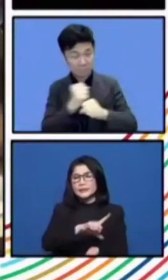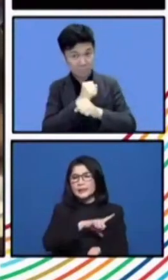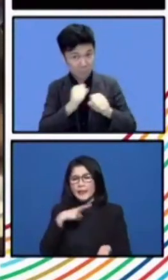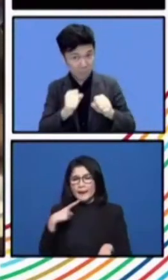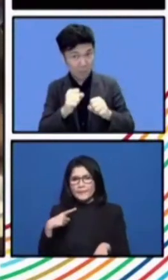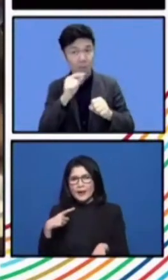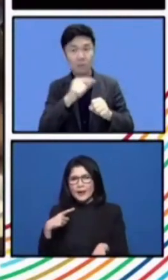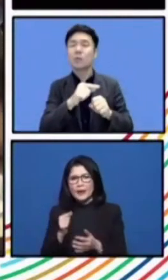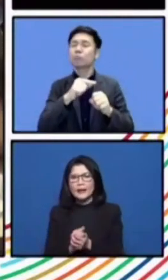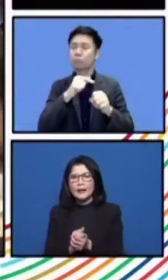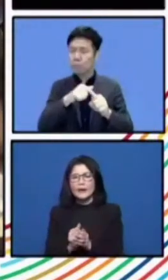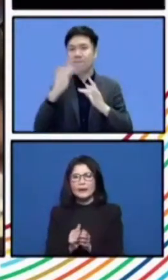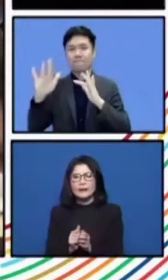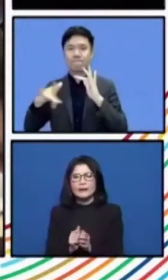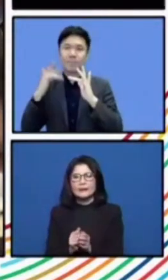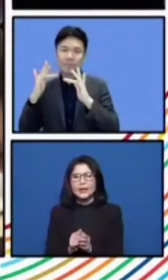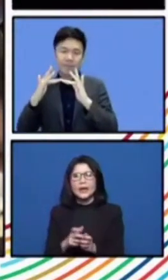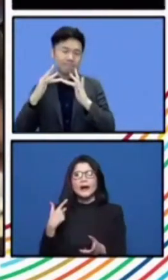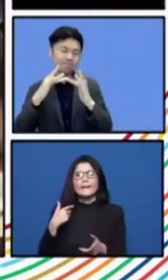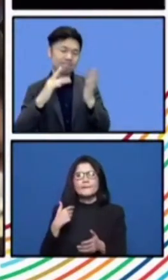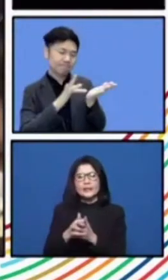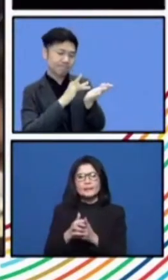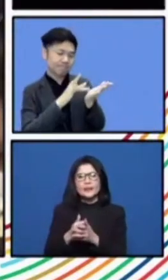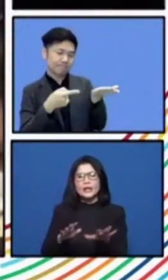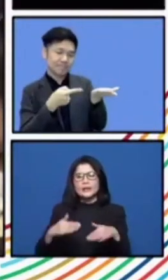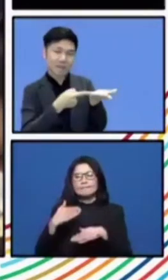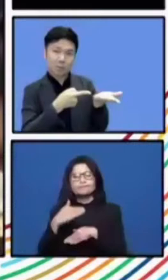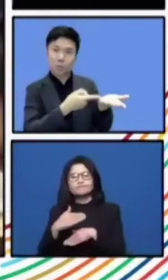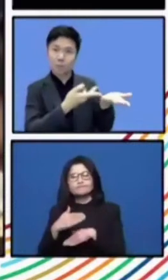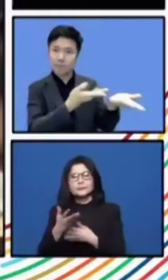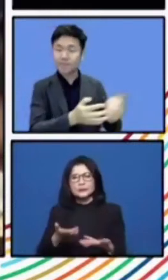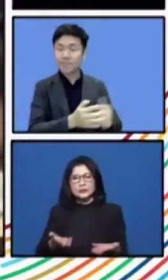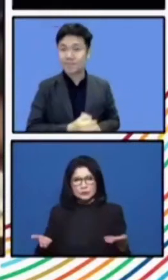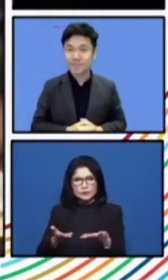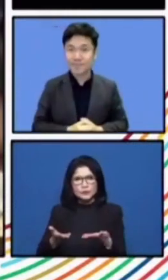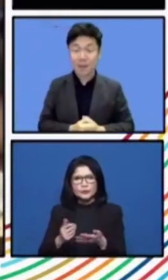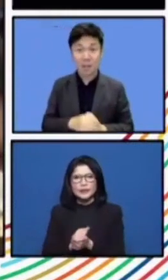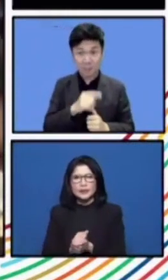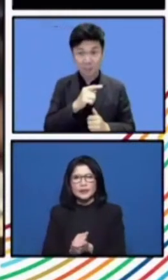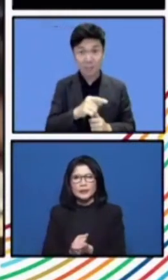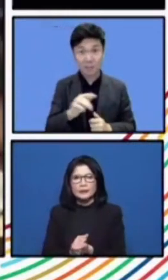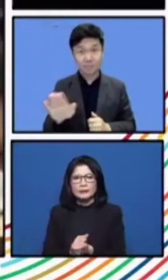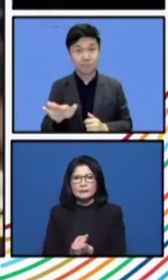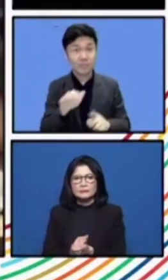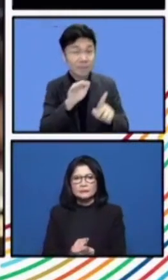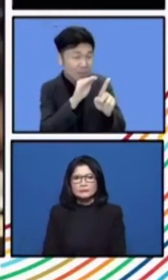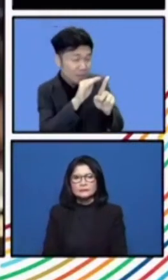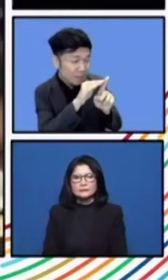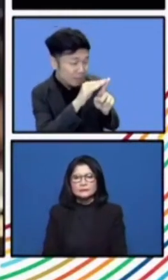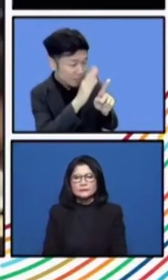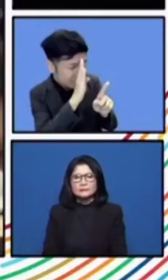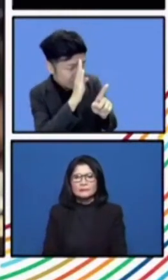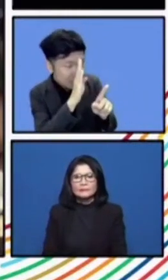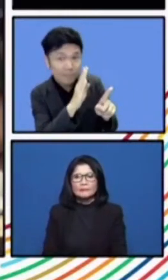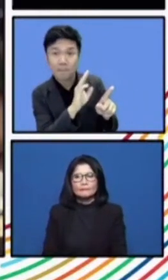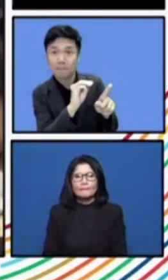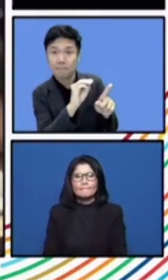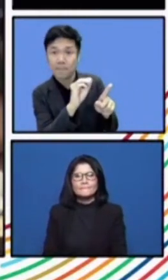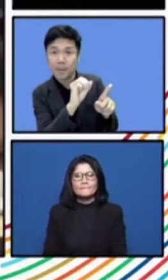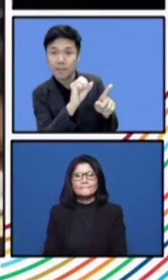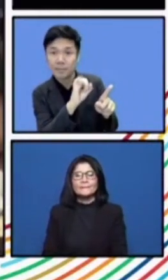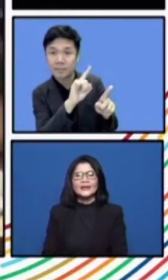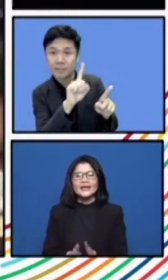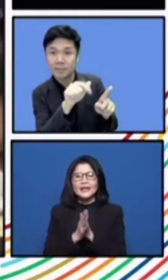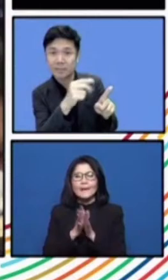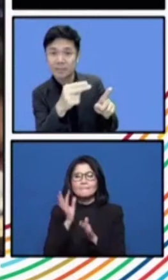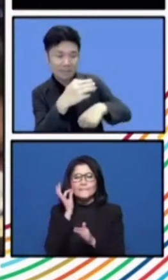registration were noted this has the government to initiate the Dr Mercy registration let me remind you about the time